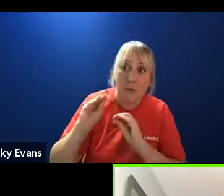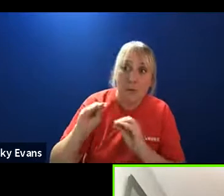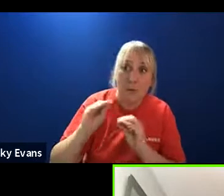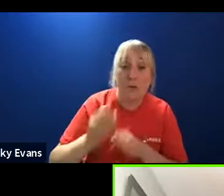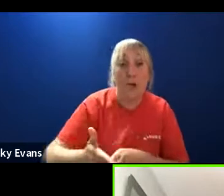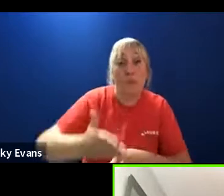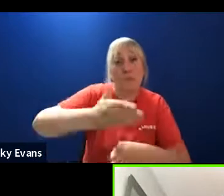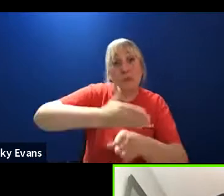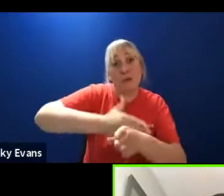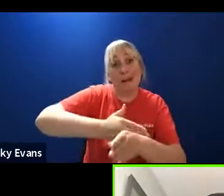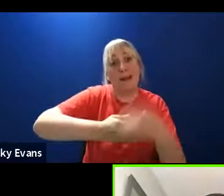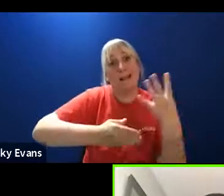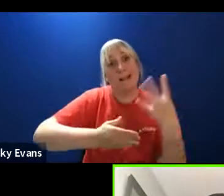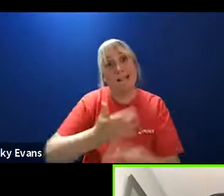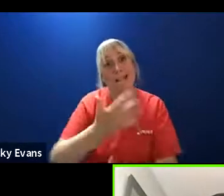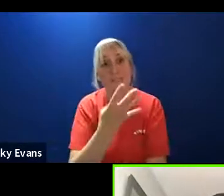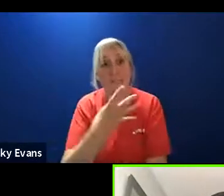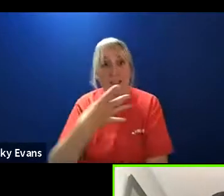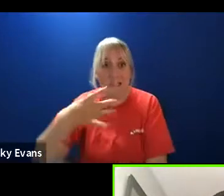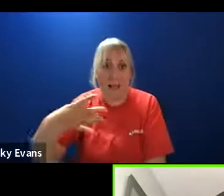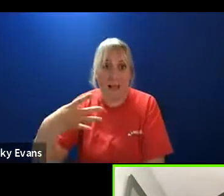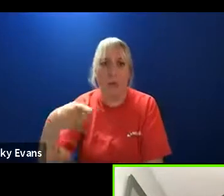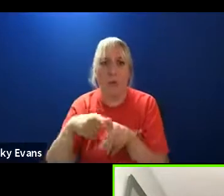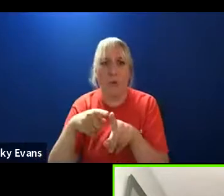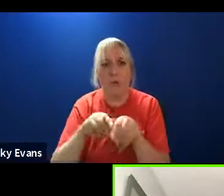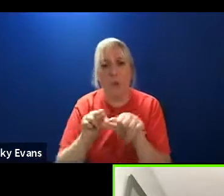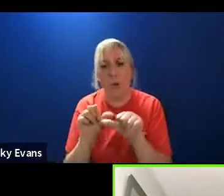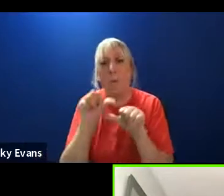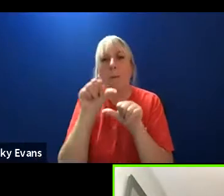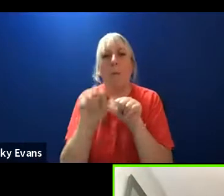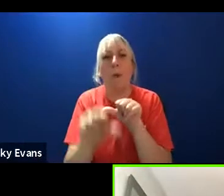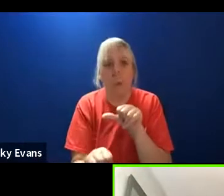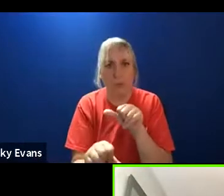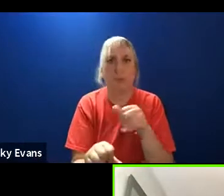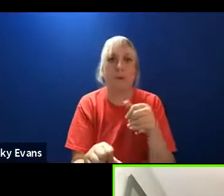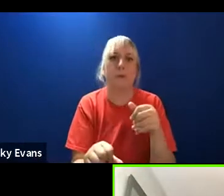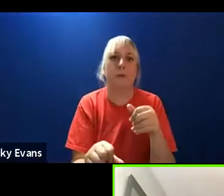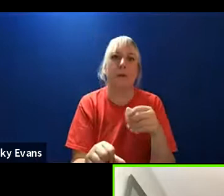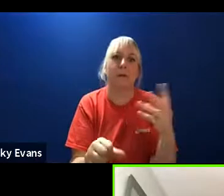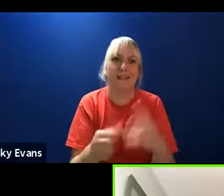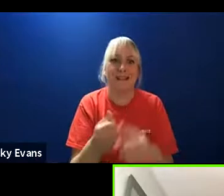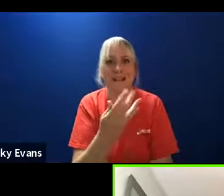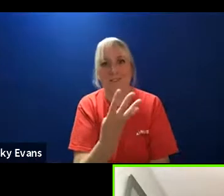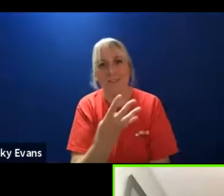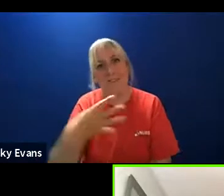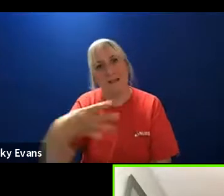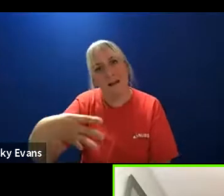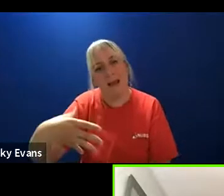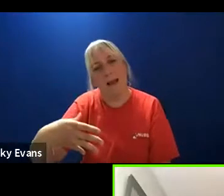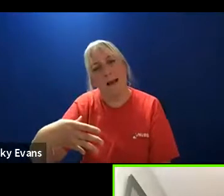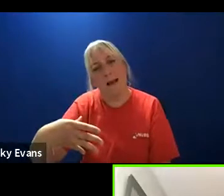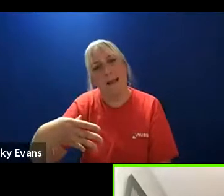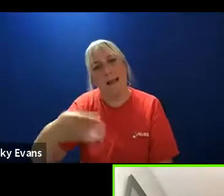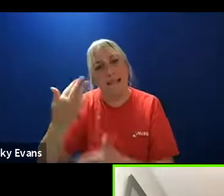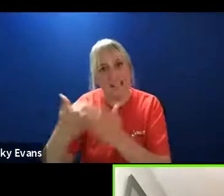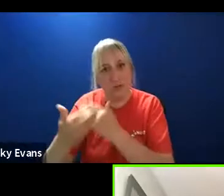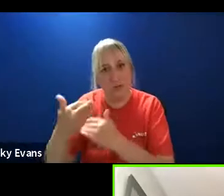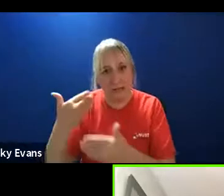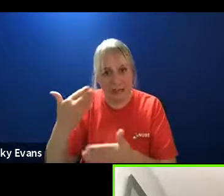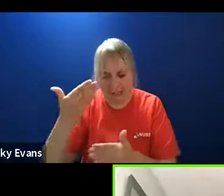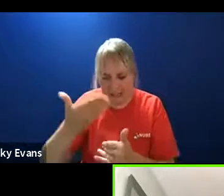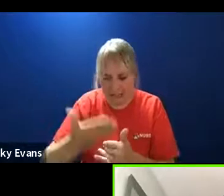pre-1959 history as well as a post 59 history, but it didn't kind of just stop